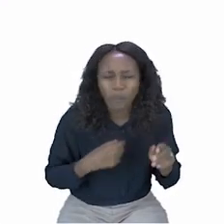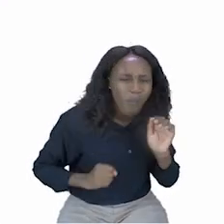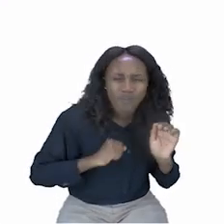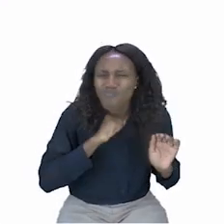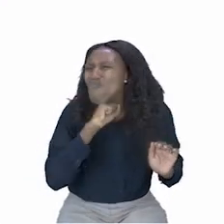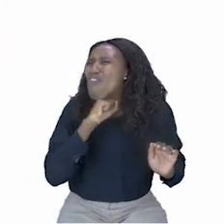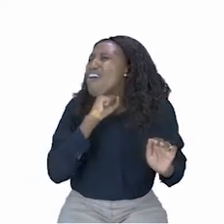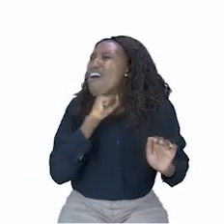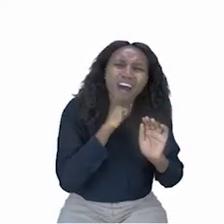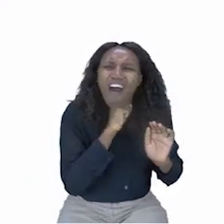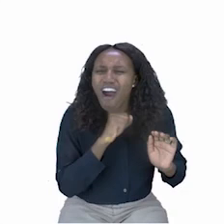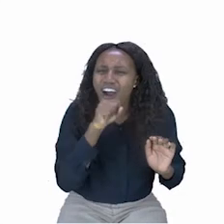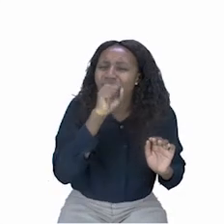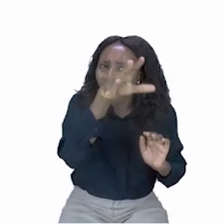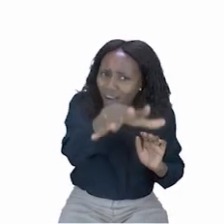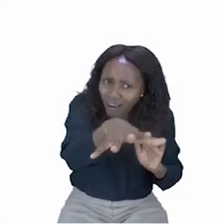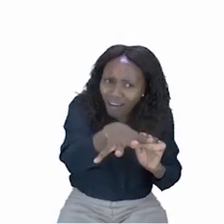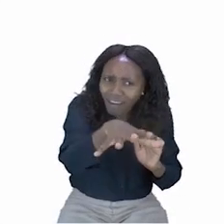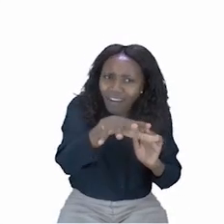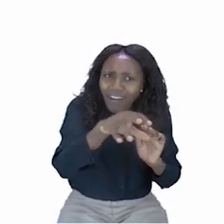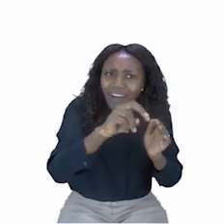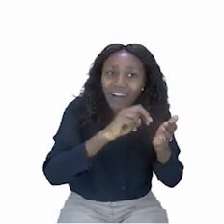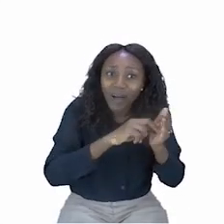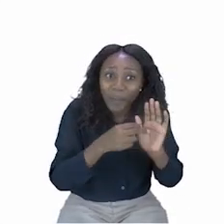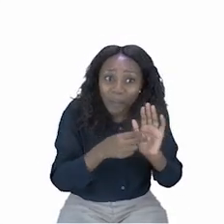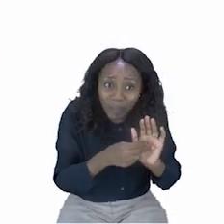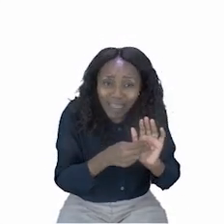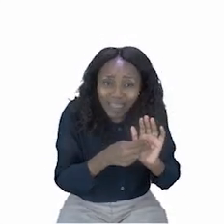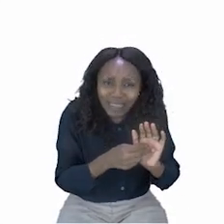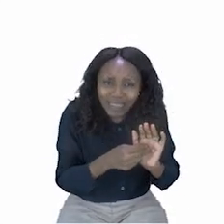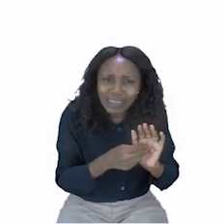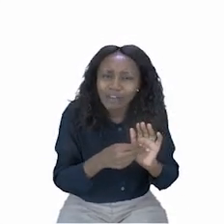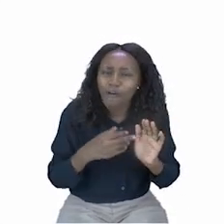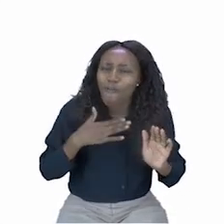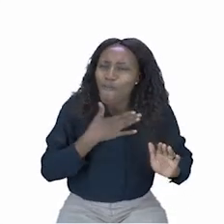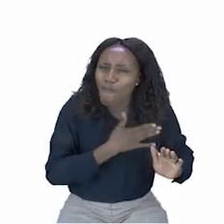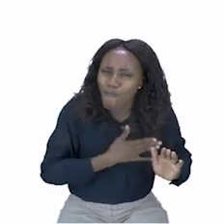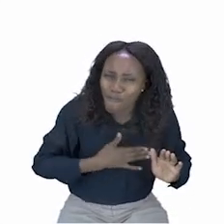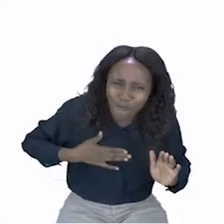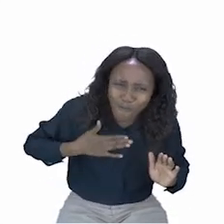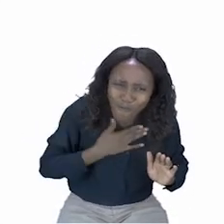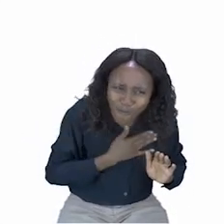am yelling, which means that there is something strong being